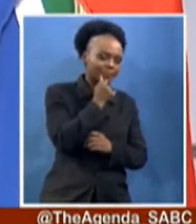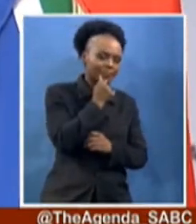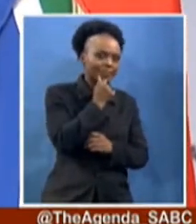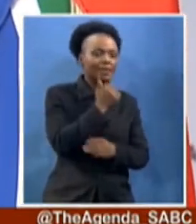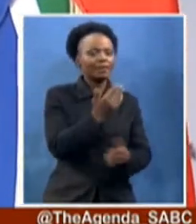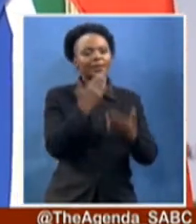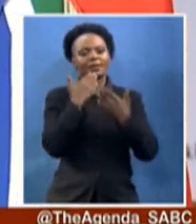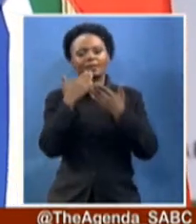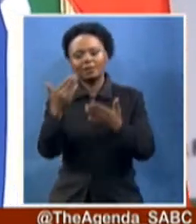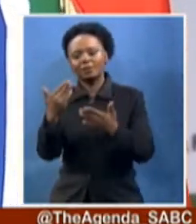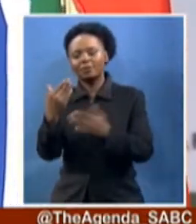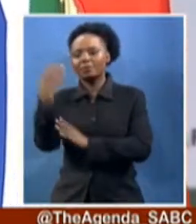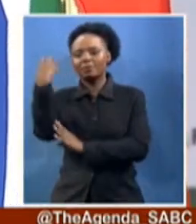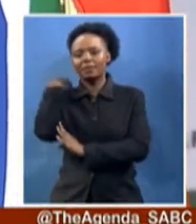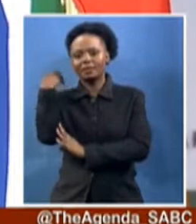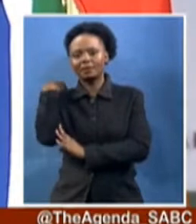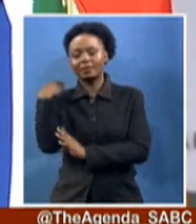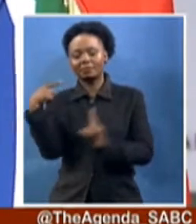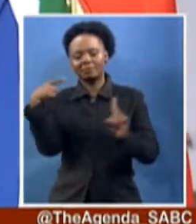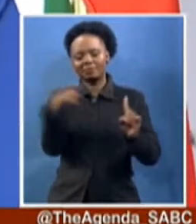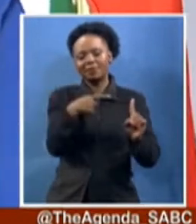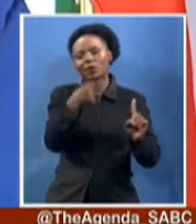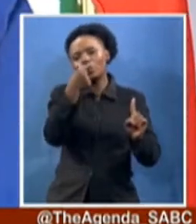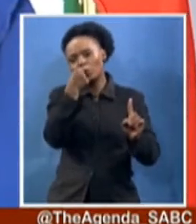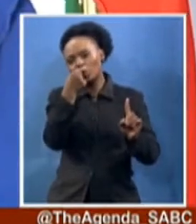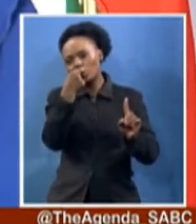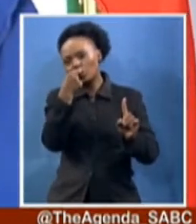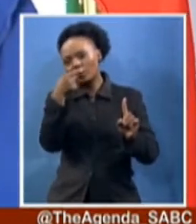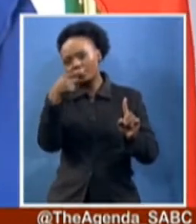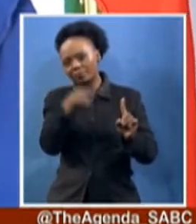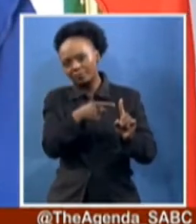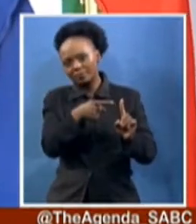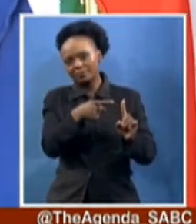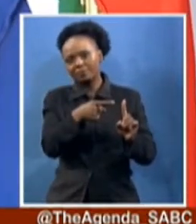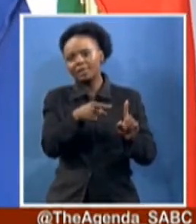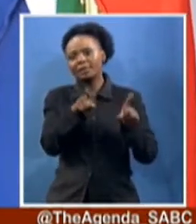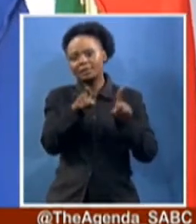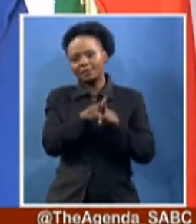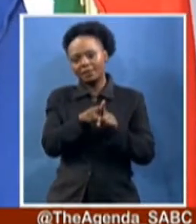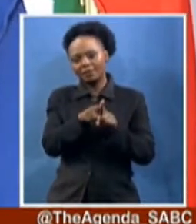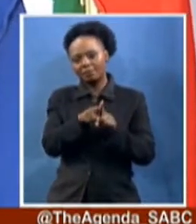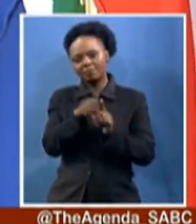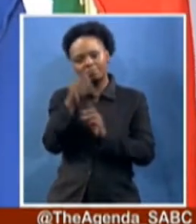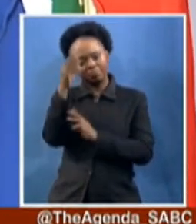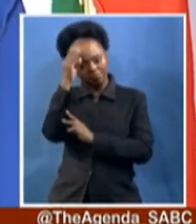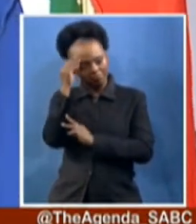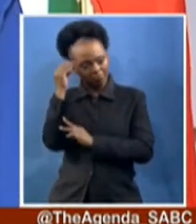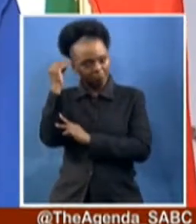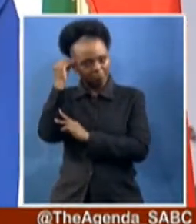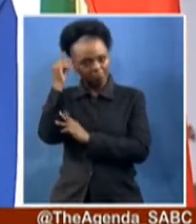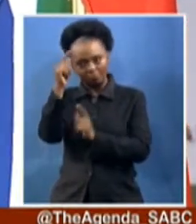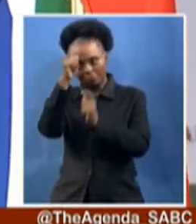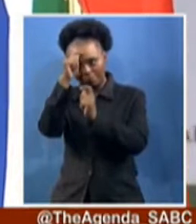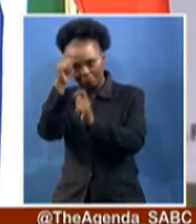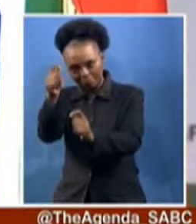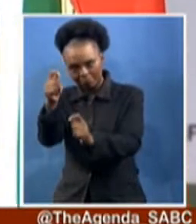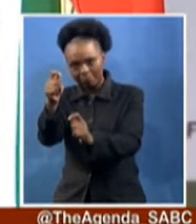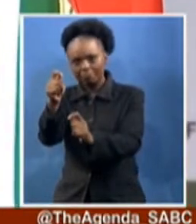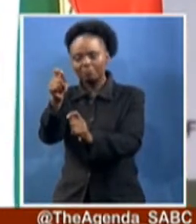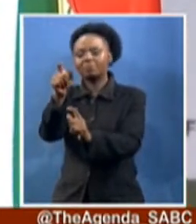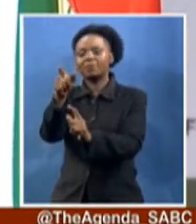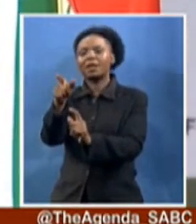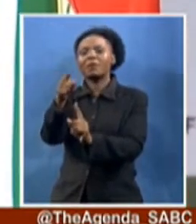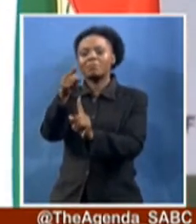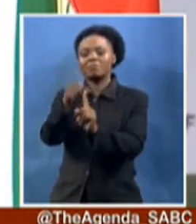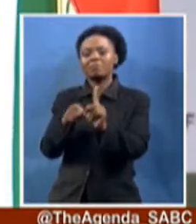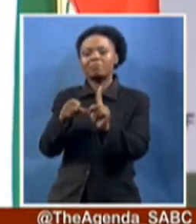Let me also acknowledge the presence of the President, His Excellency